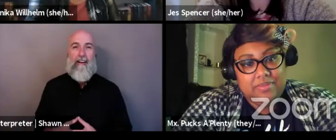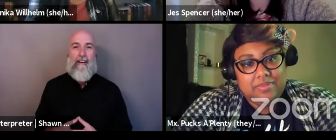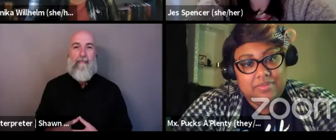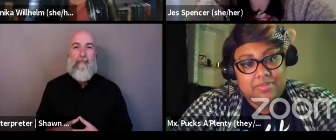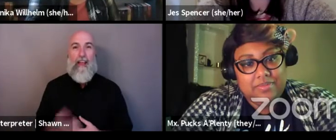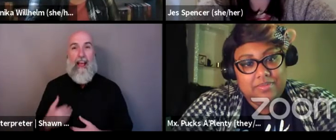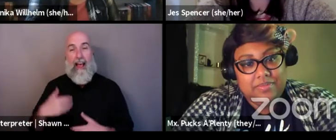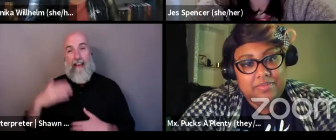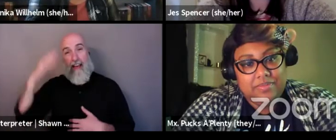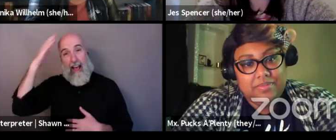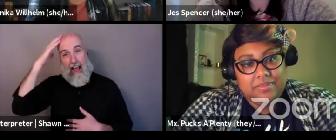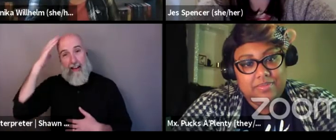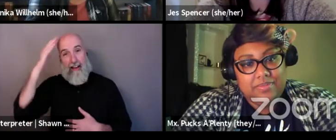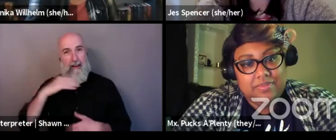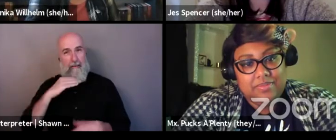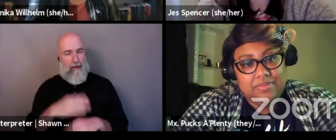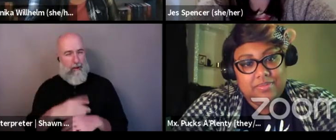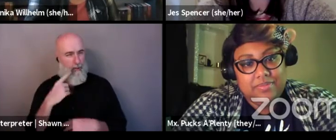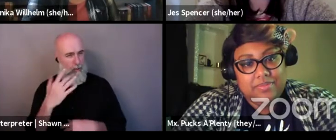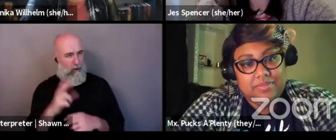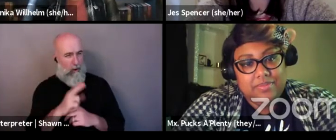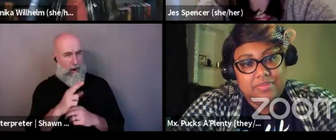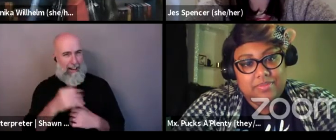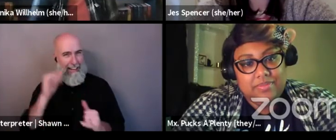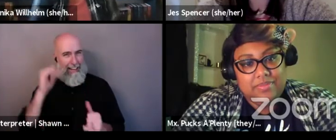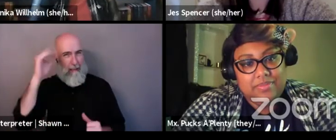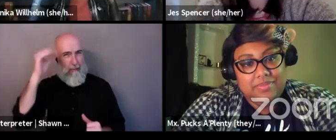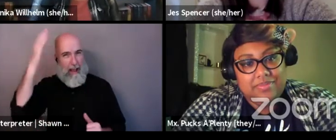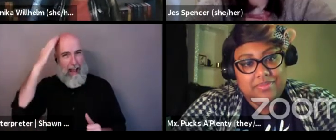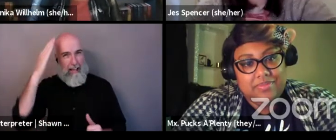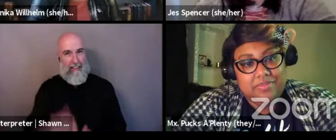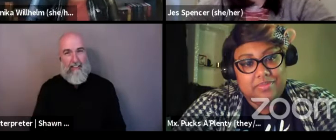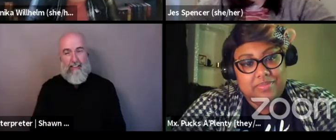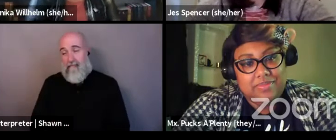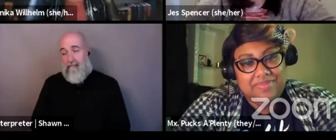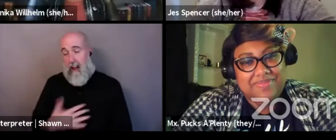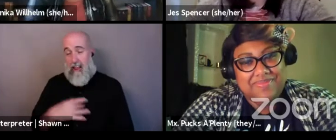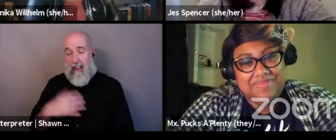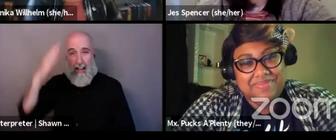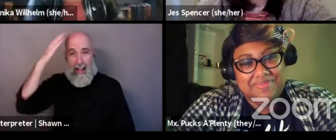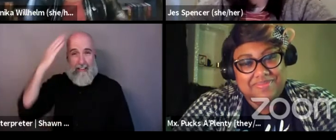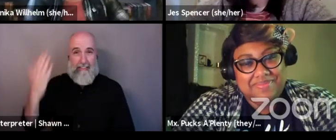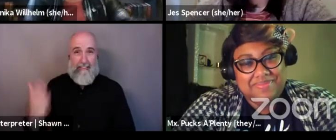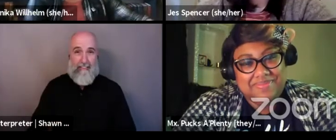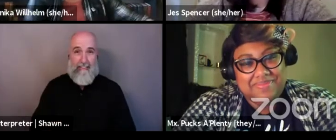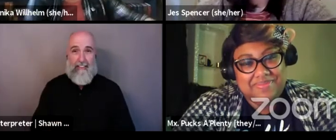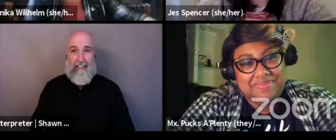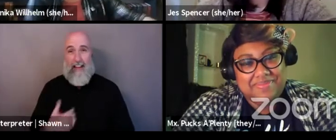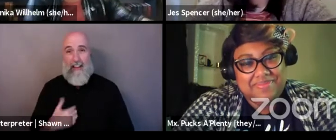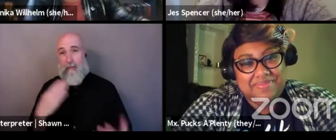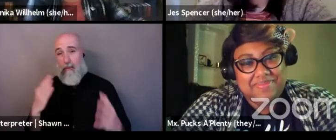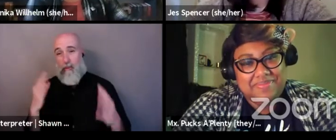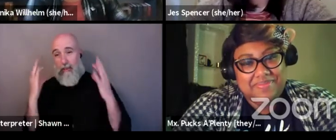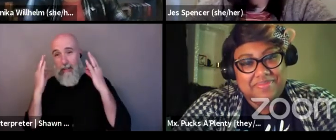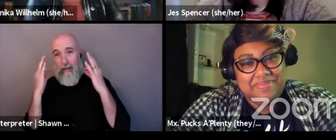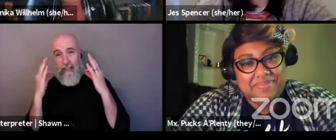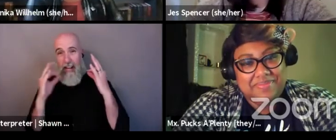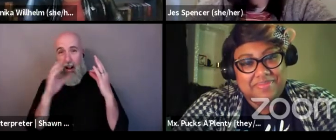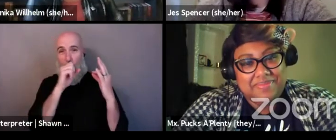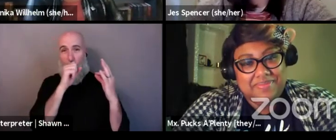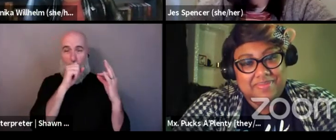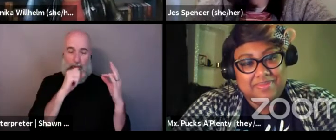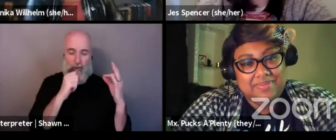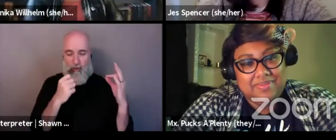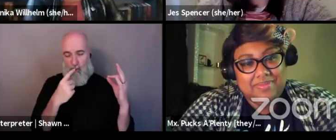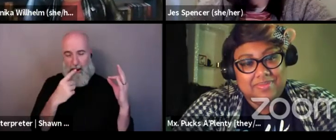Have a hat on. My daughter said, why are you wearing a cowboy hat, Mom? I like hats. Yeah, I have some blue earrings, an orangish,